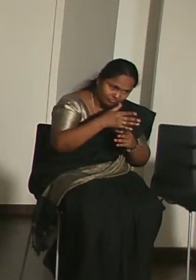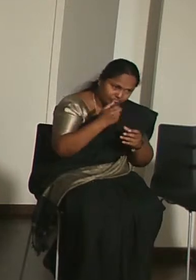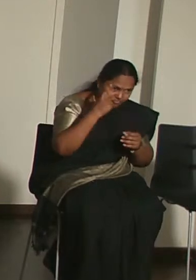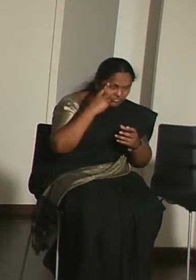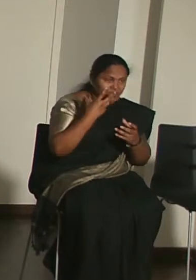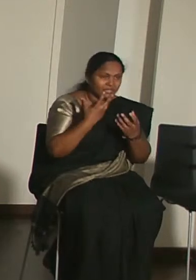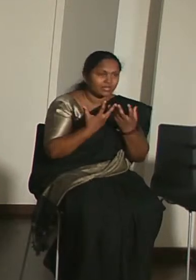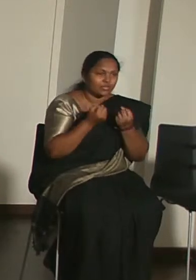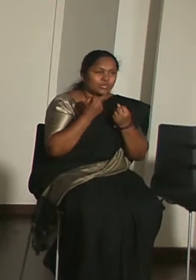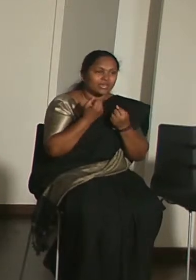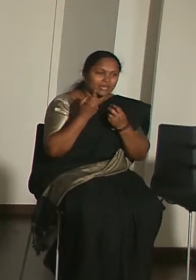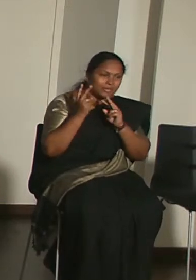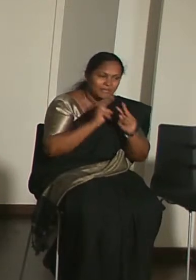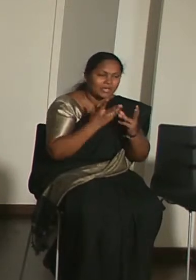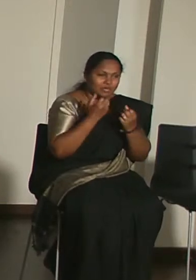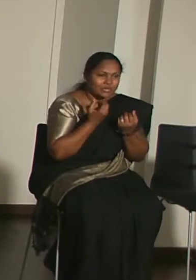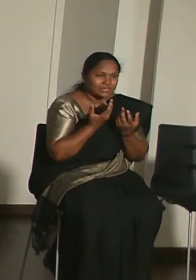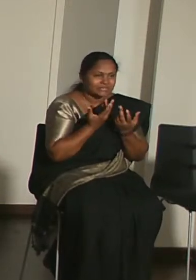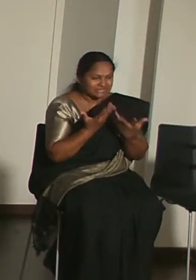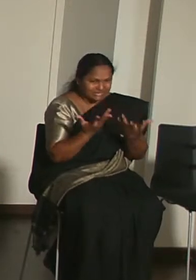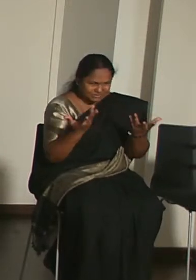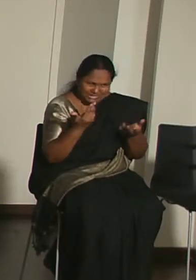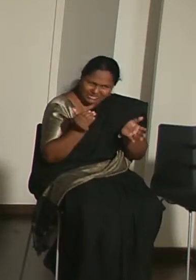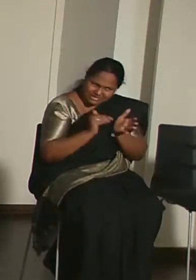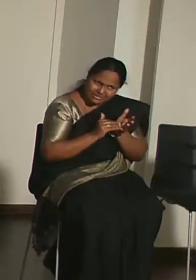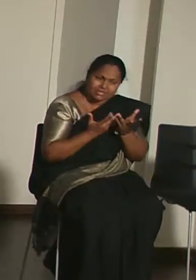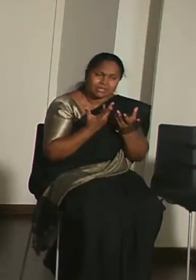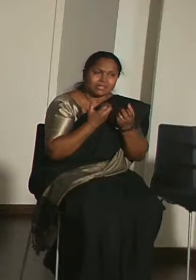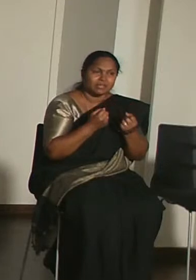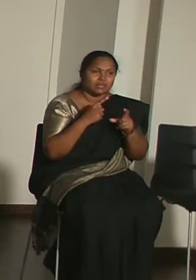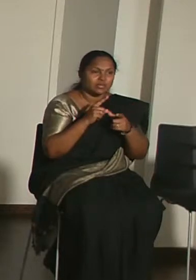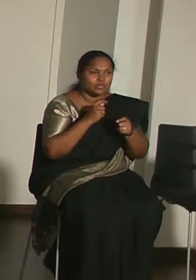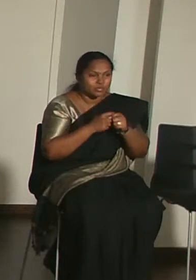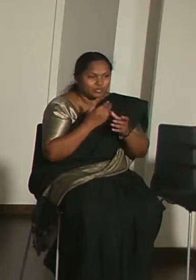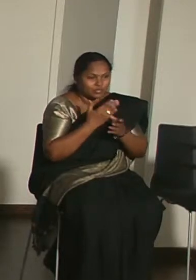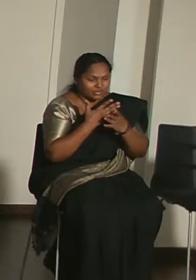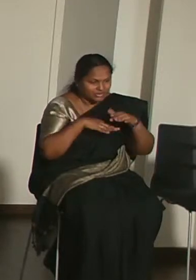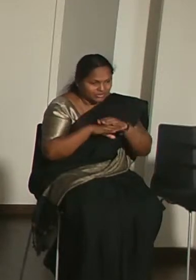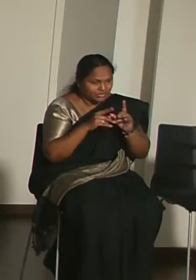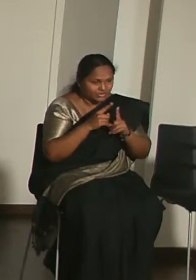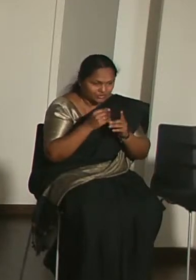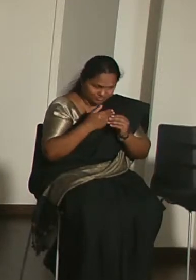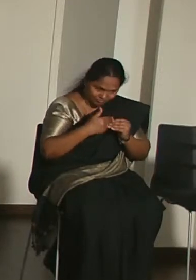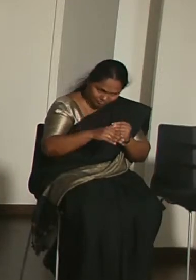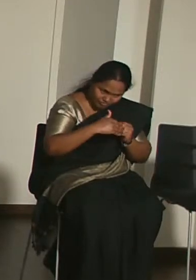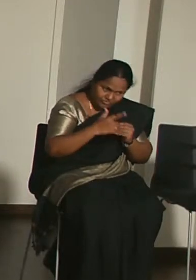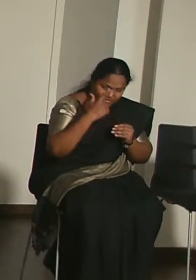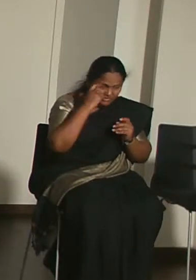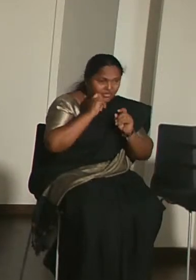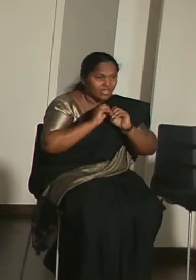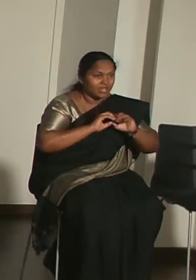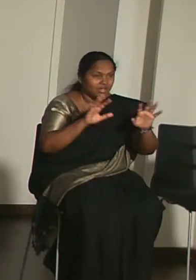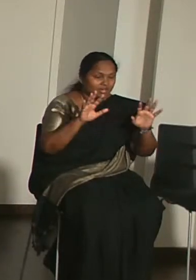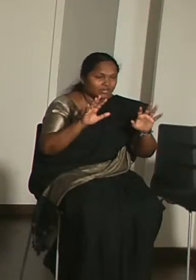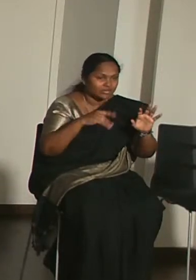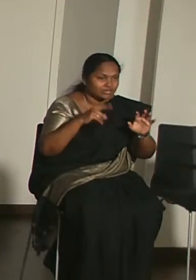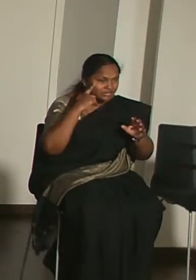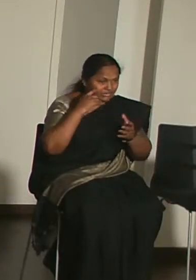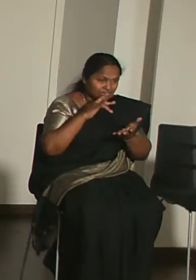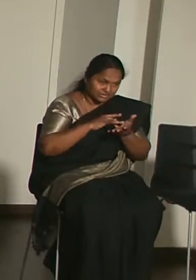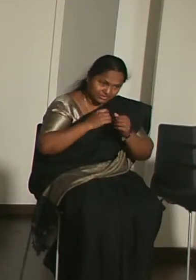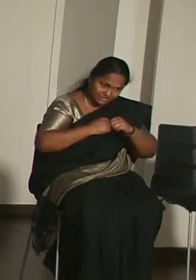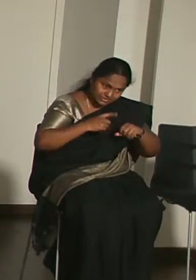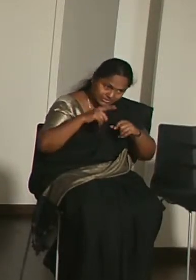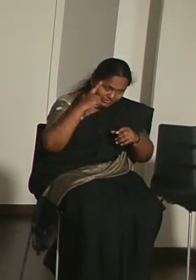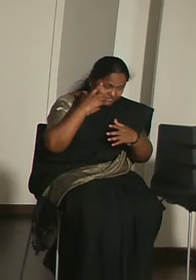to come back to something again. And it's also maybe working towards a process that allows for that space to exist